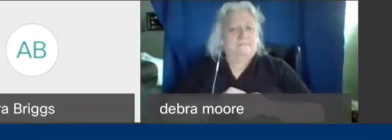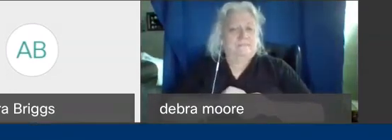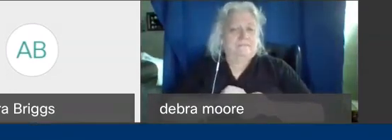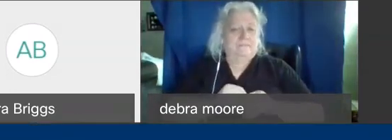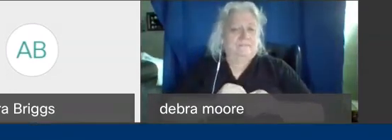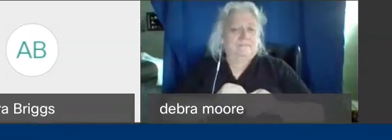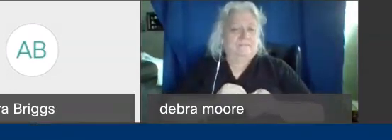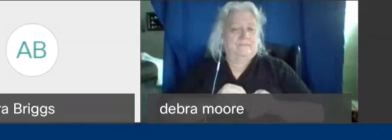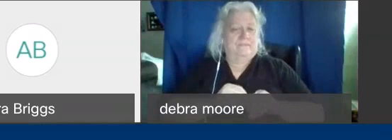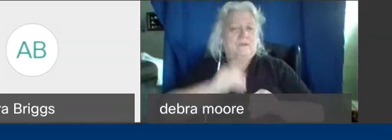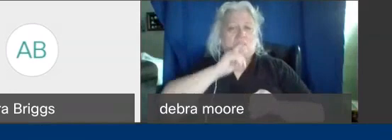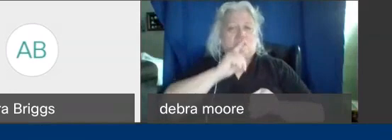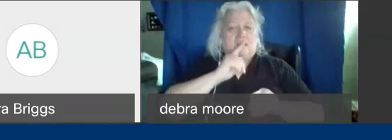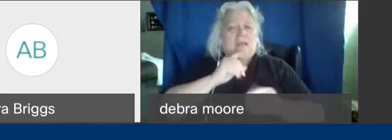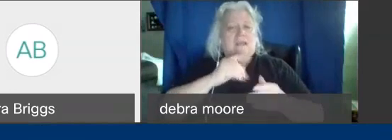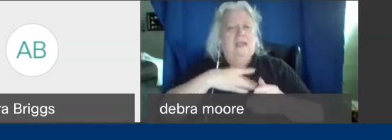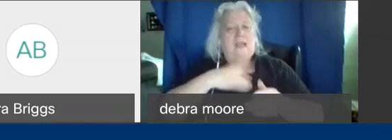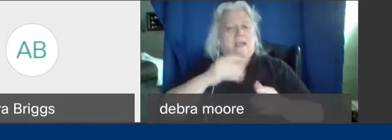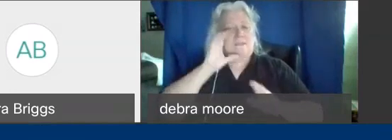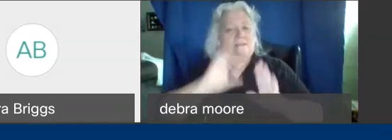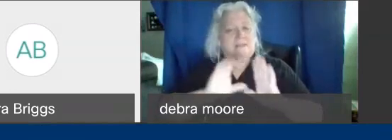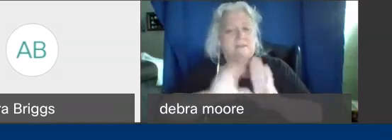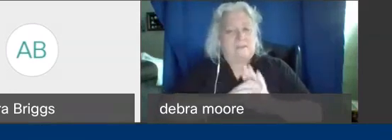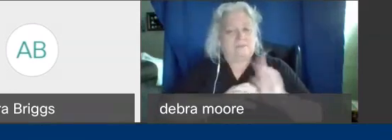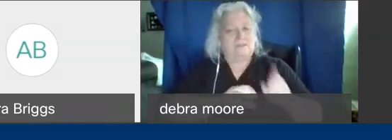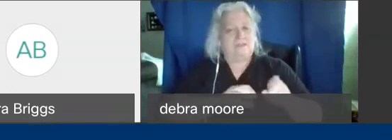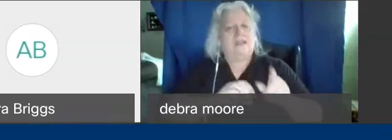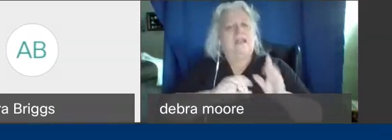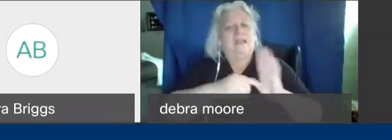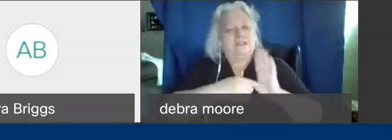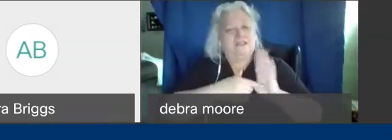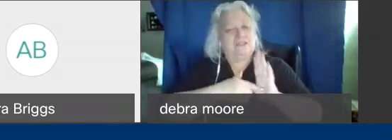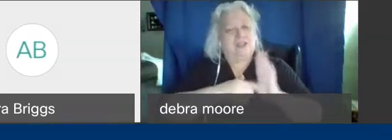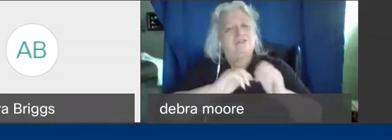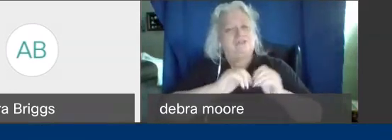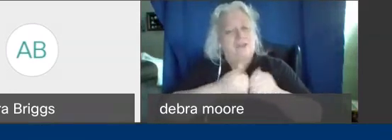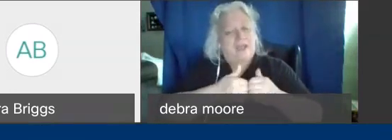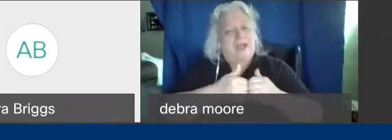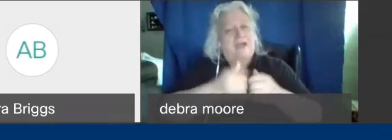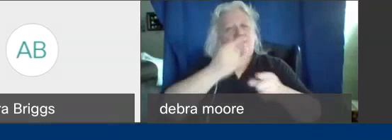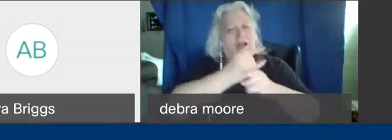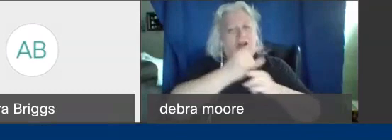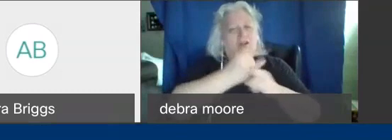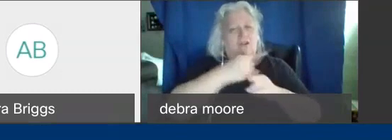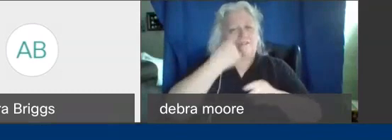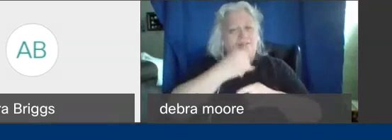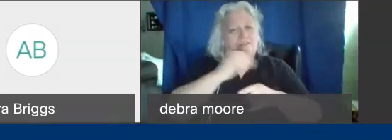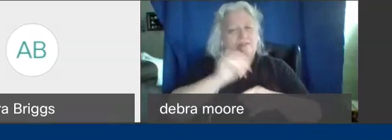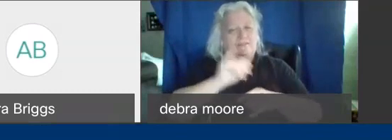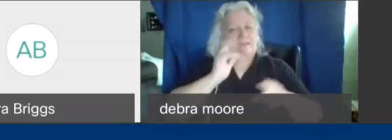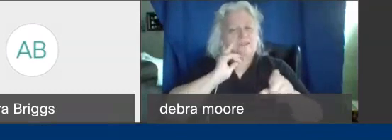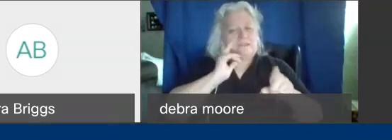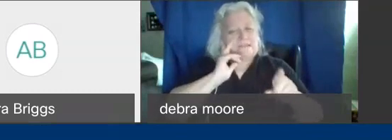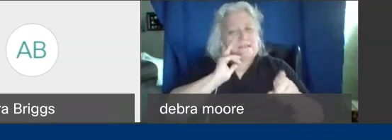Now, I really like this image because it shows a standard drink and how different alcohol stacks up against each other. So as you can see